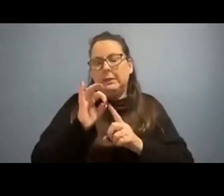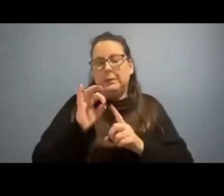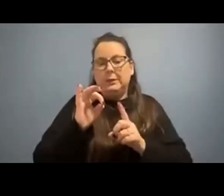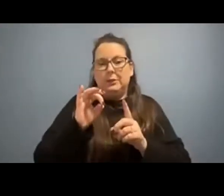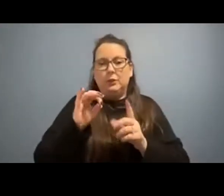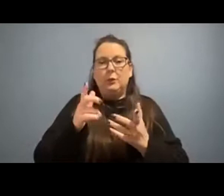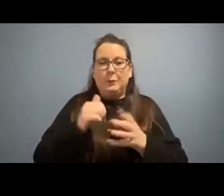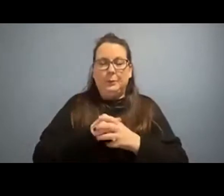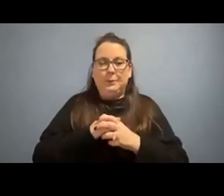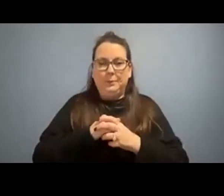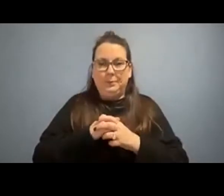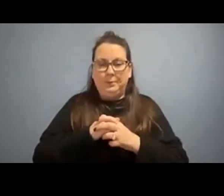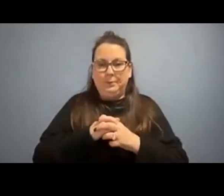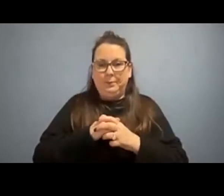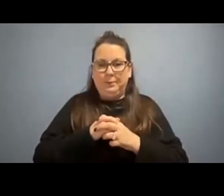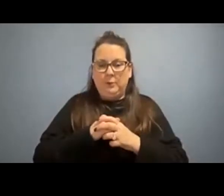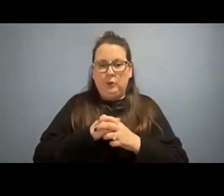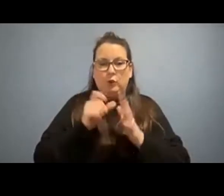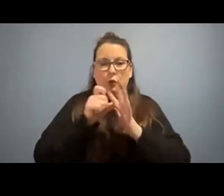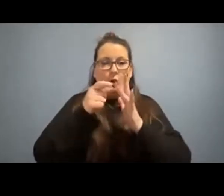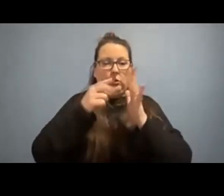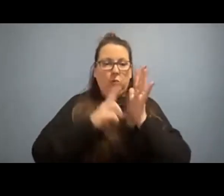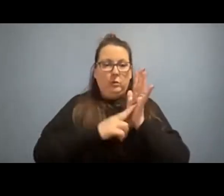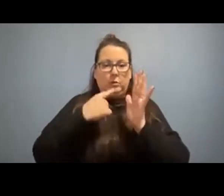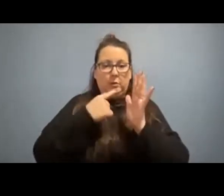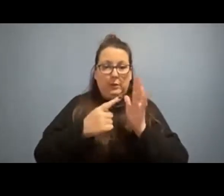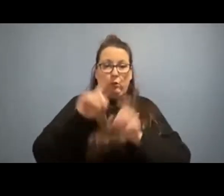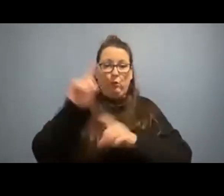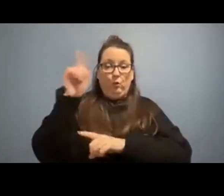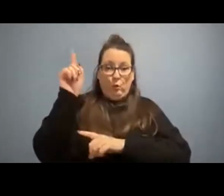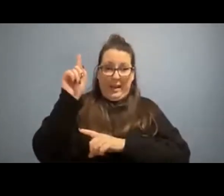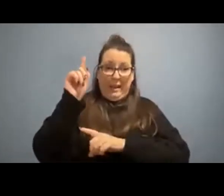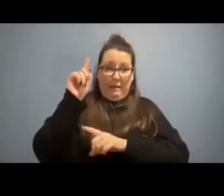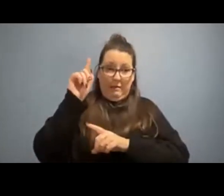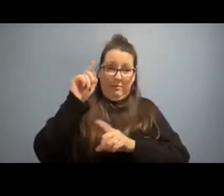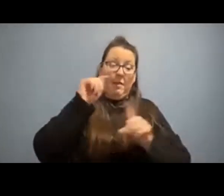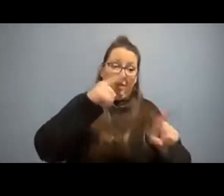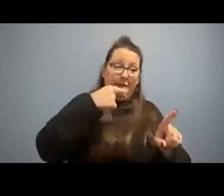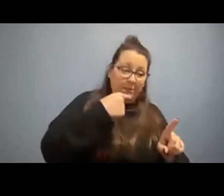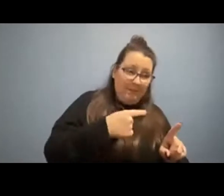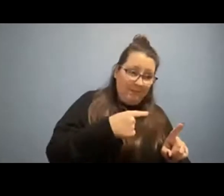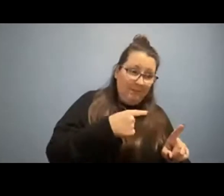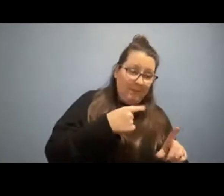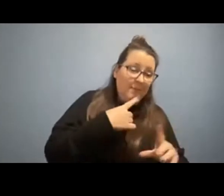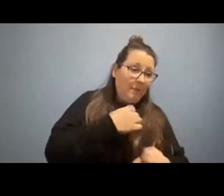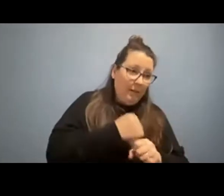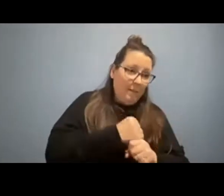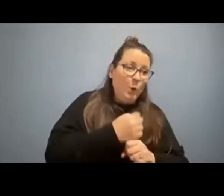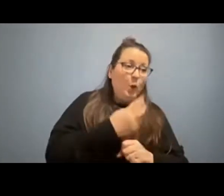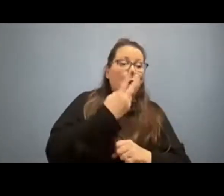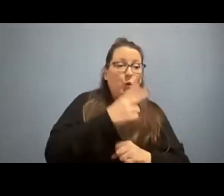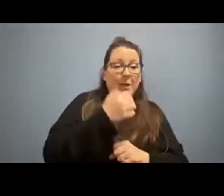illustrate what I'm talking about. So as Don mentioned, today, at the beginning of the day, there were announced there had been 26 new locally acquired